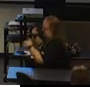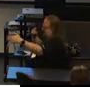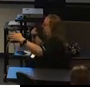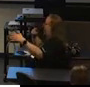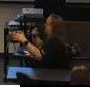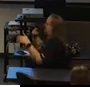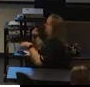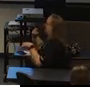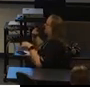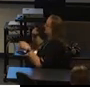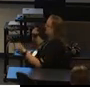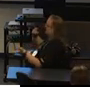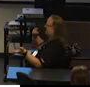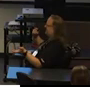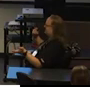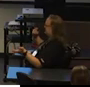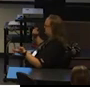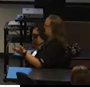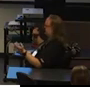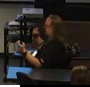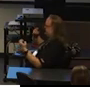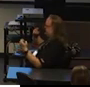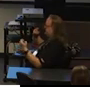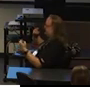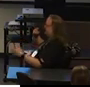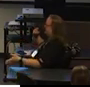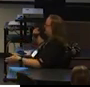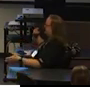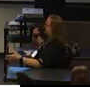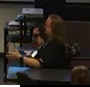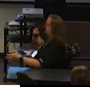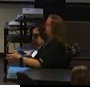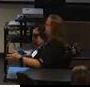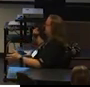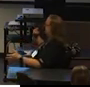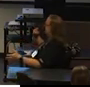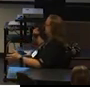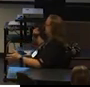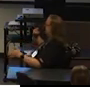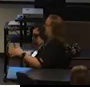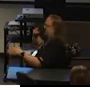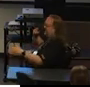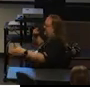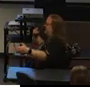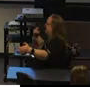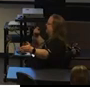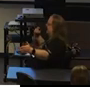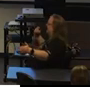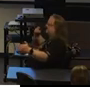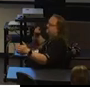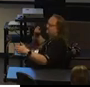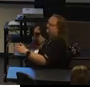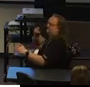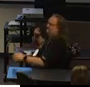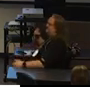like to walk to the water. So I would also look at it as like that beach also gets very hot sometimes, and walking on that hot